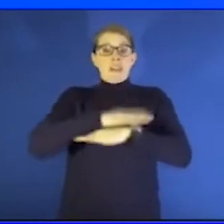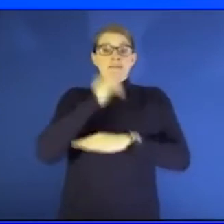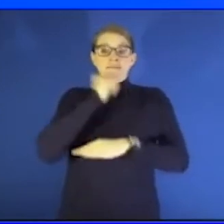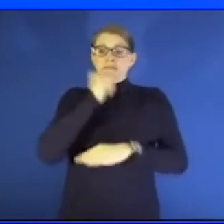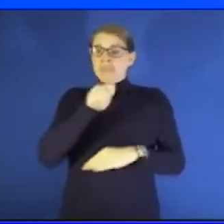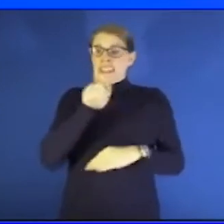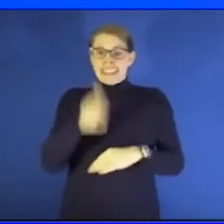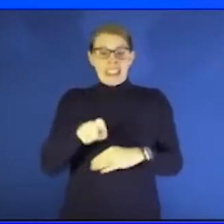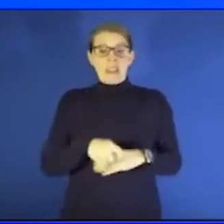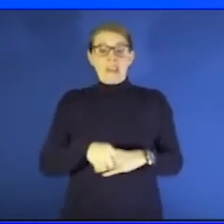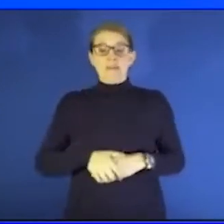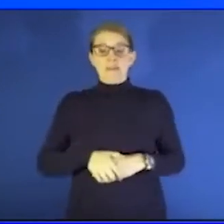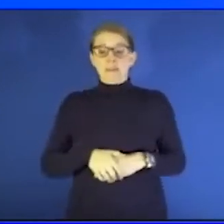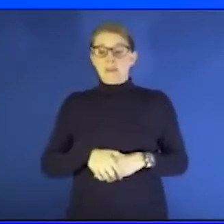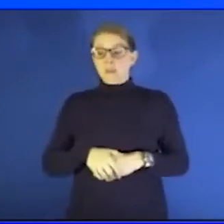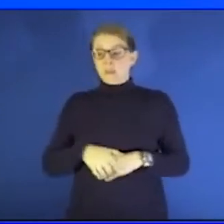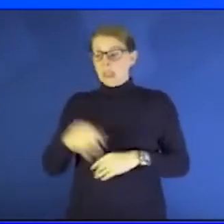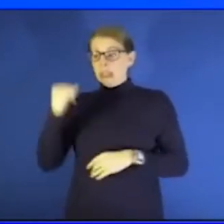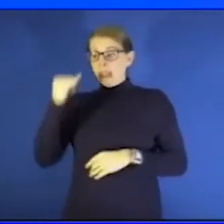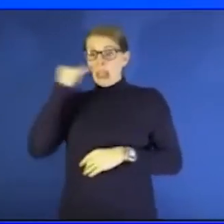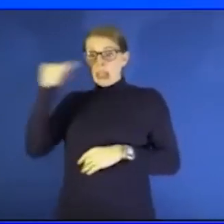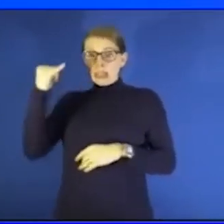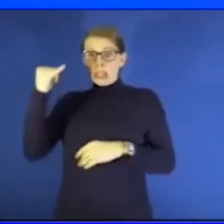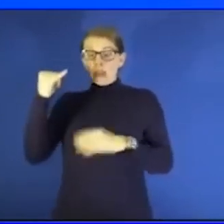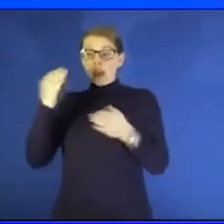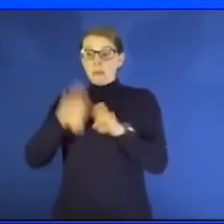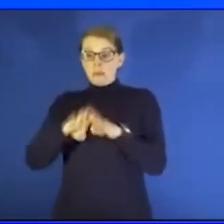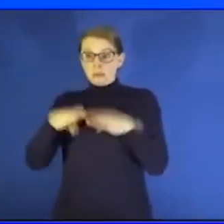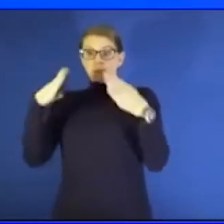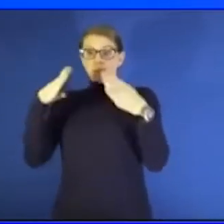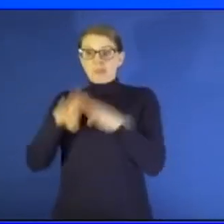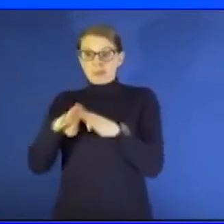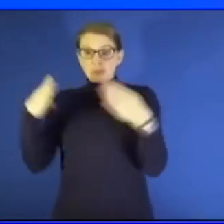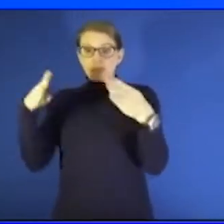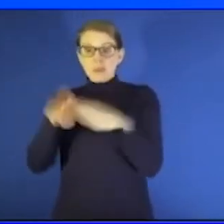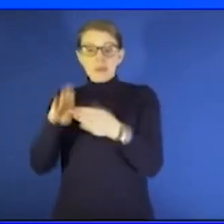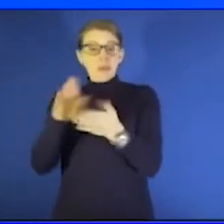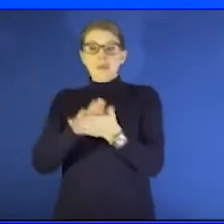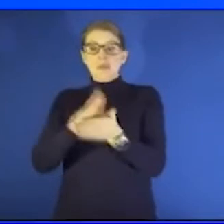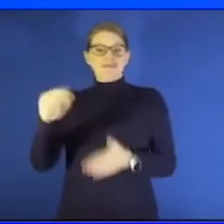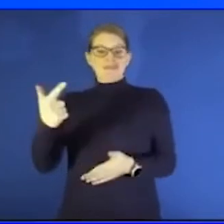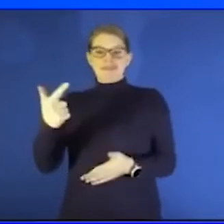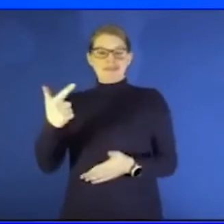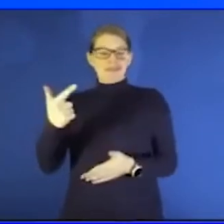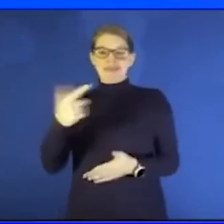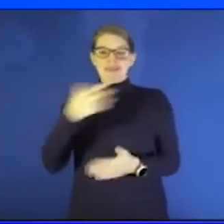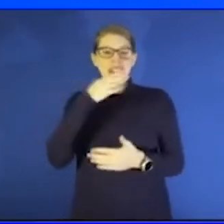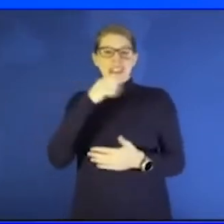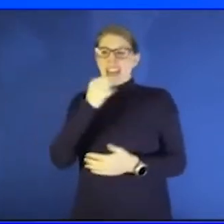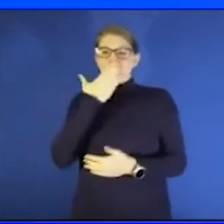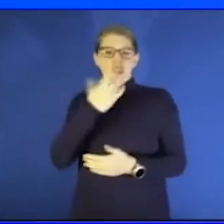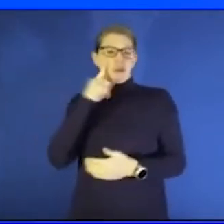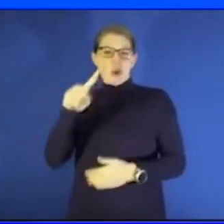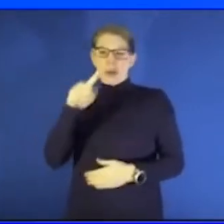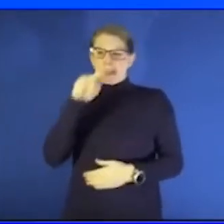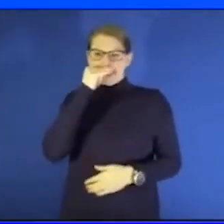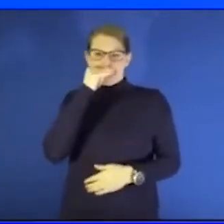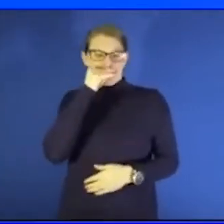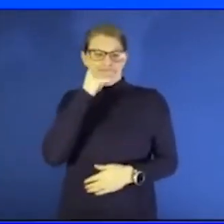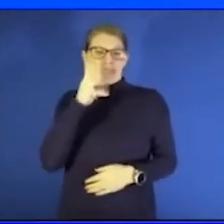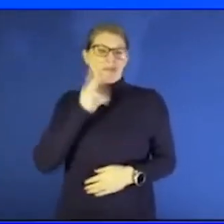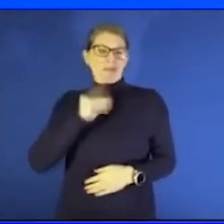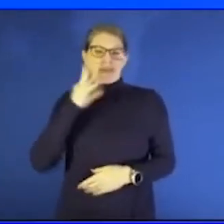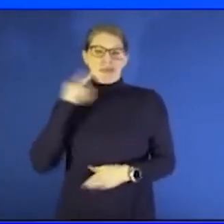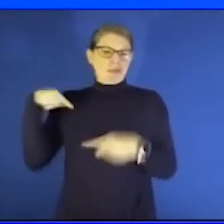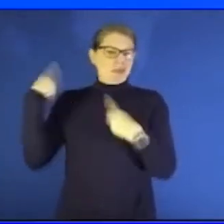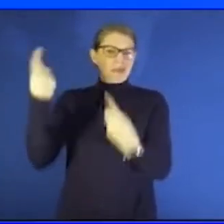idea of opening and shutting is not good for kids, and we've seen this throughout the pandemic. So it